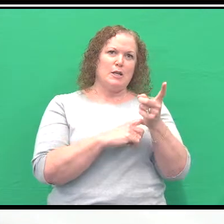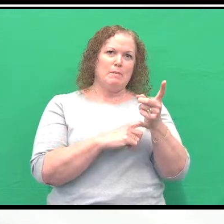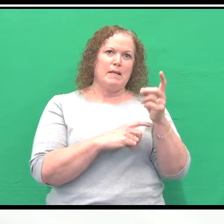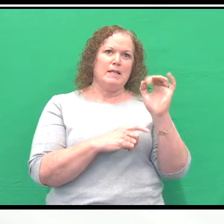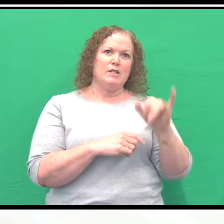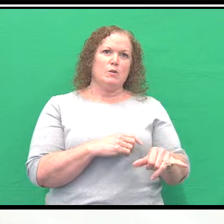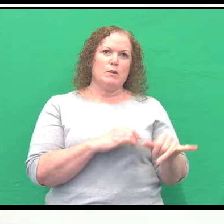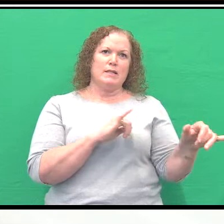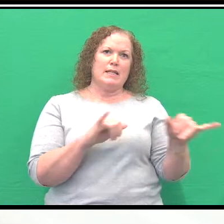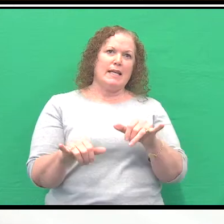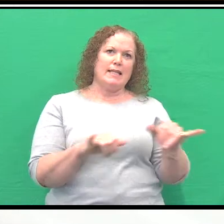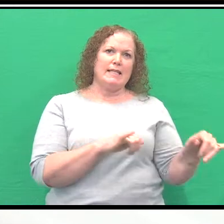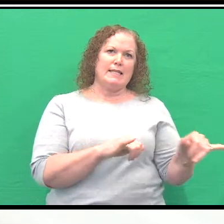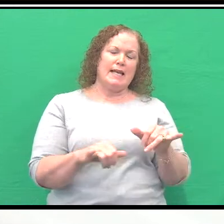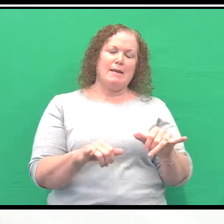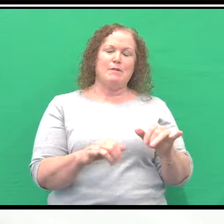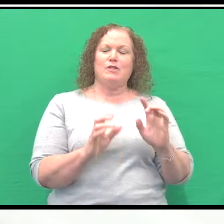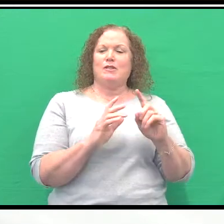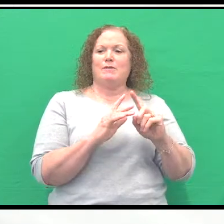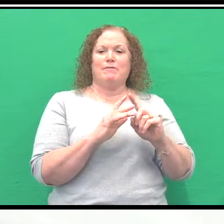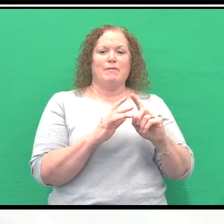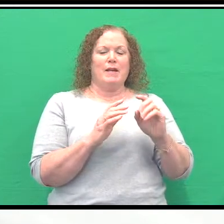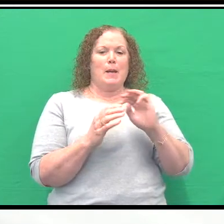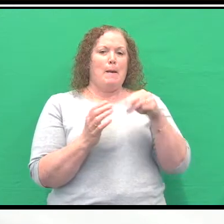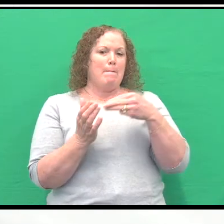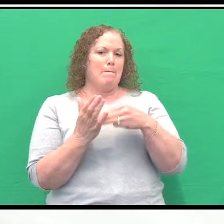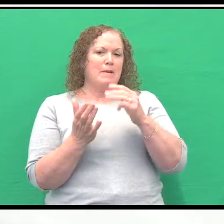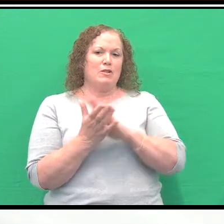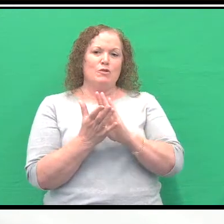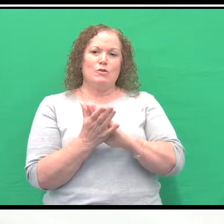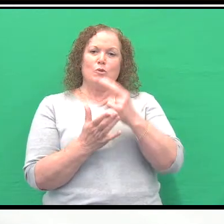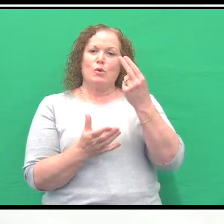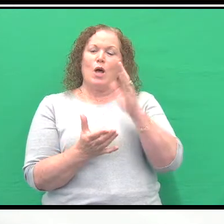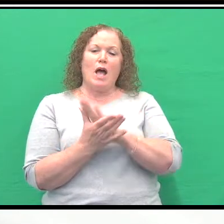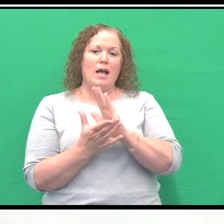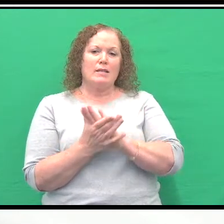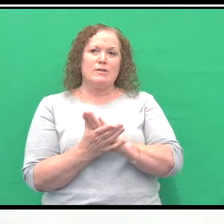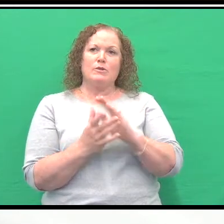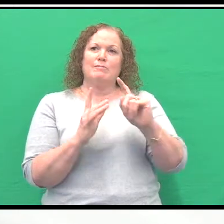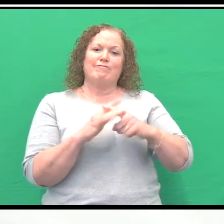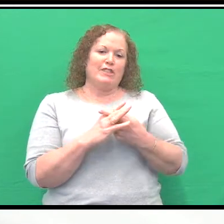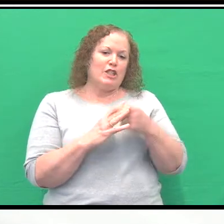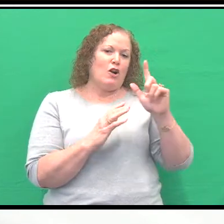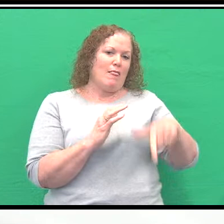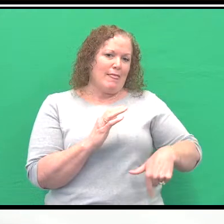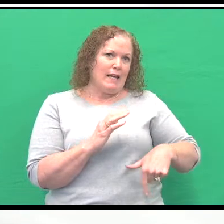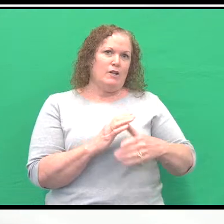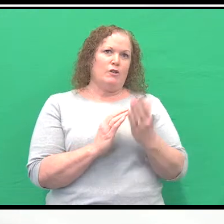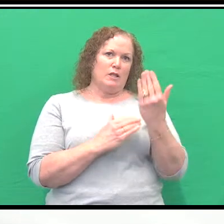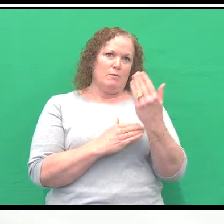just pushes the start time back, but the day length would remain the same. Thank you.